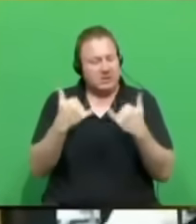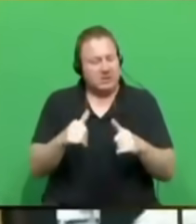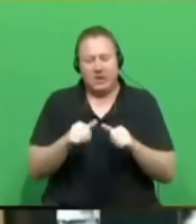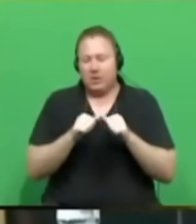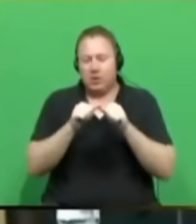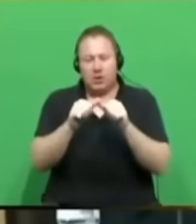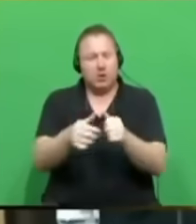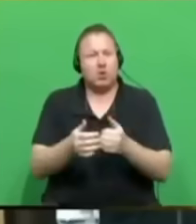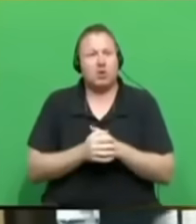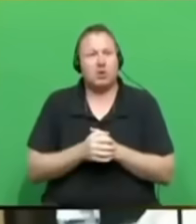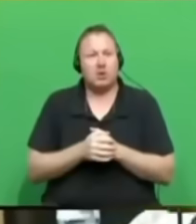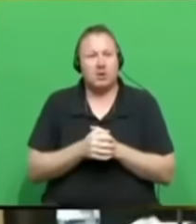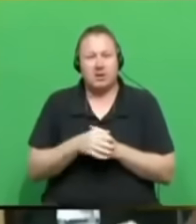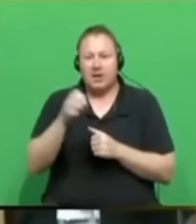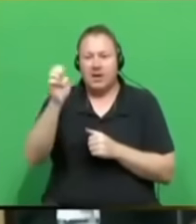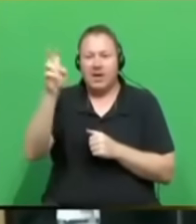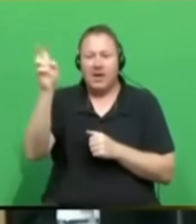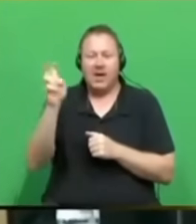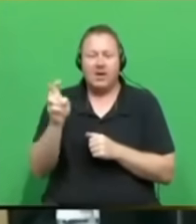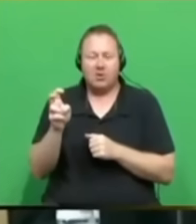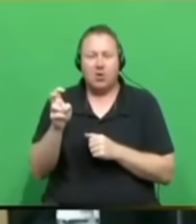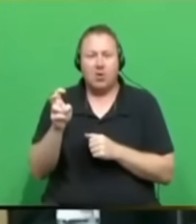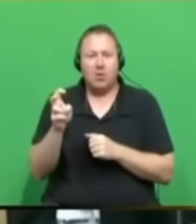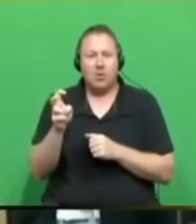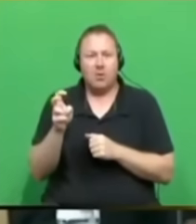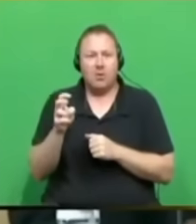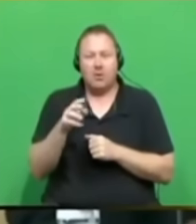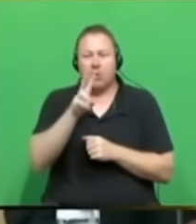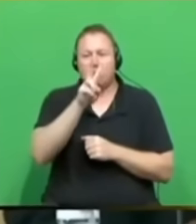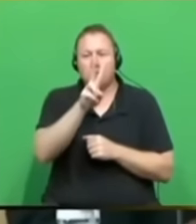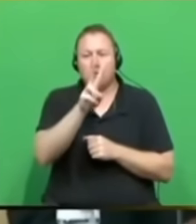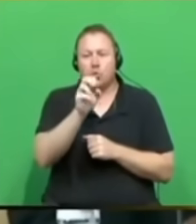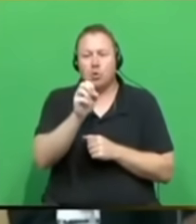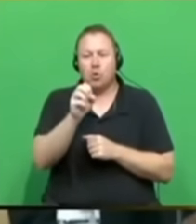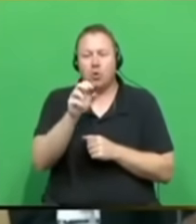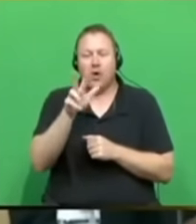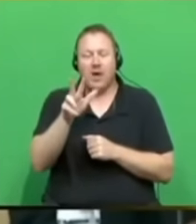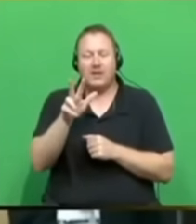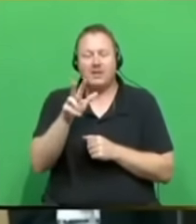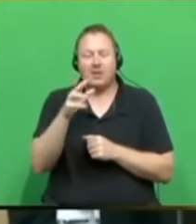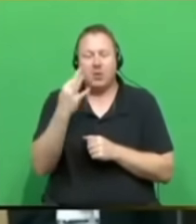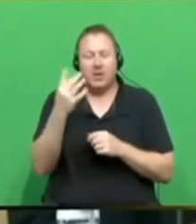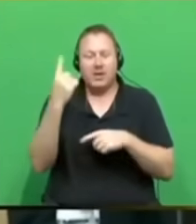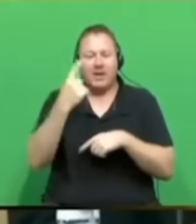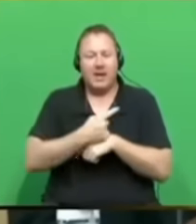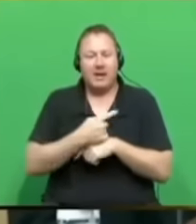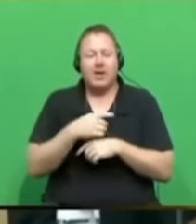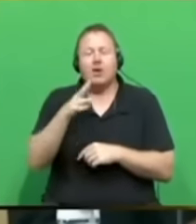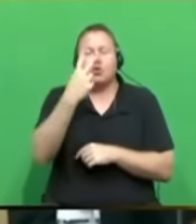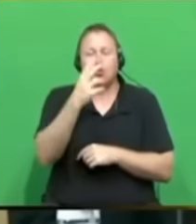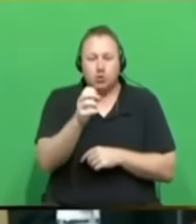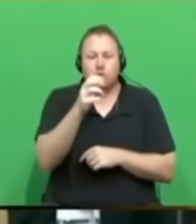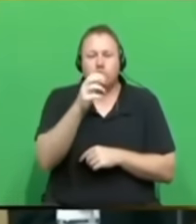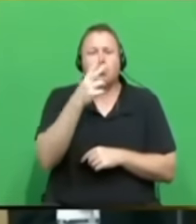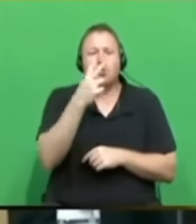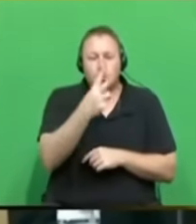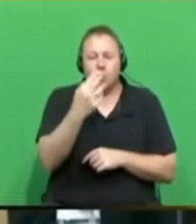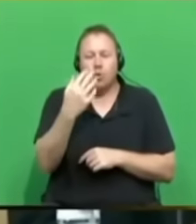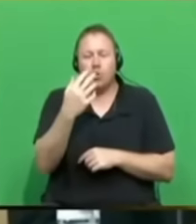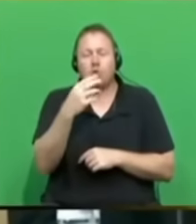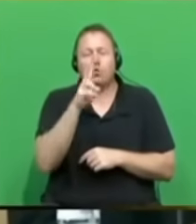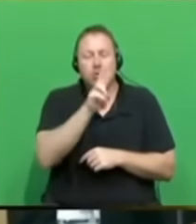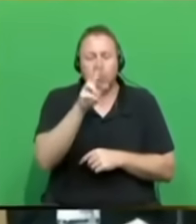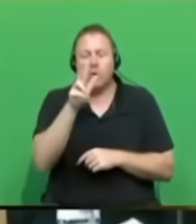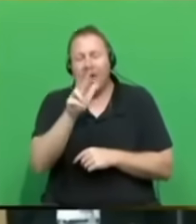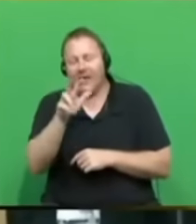independent estimates, Eskom shared the equivalent of 283 days in 2023, costing the